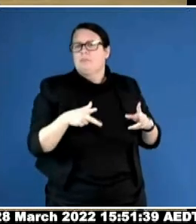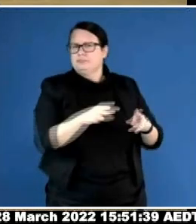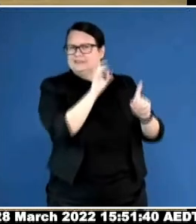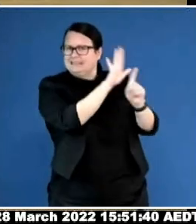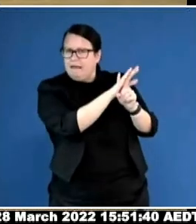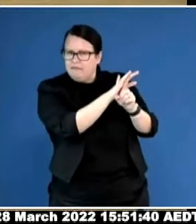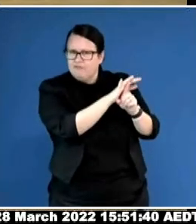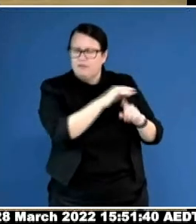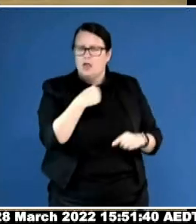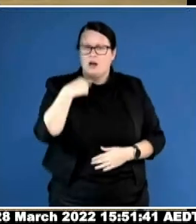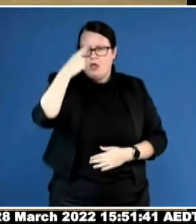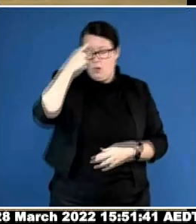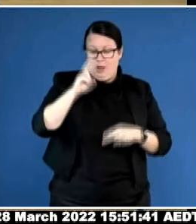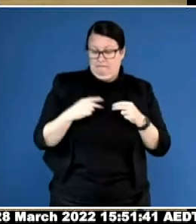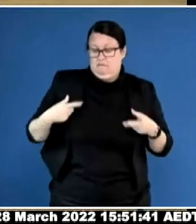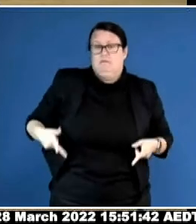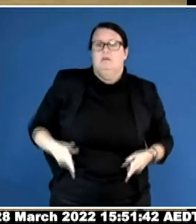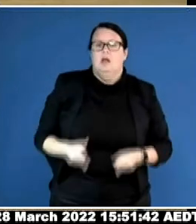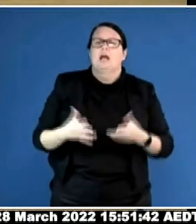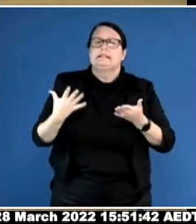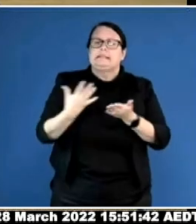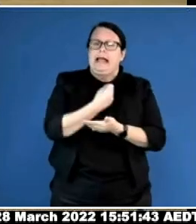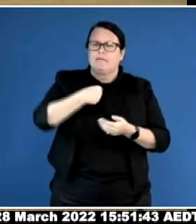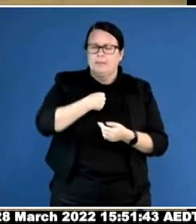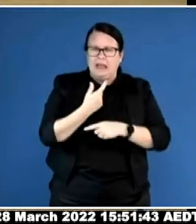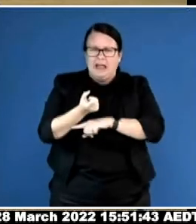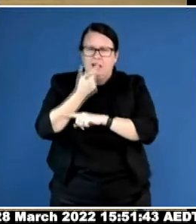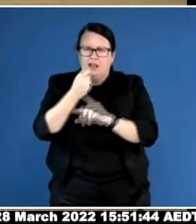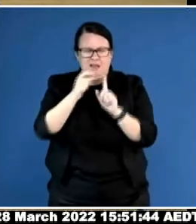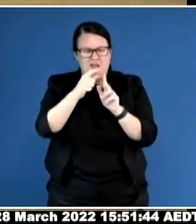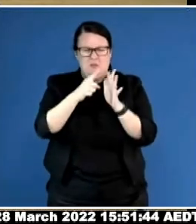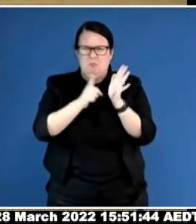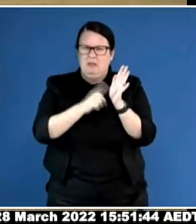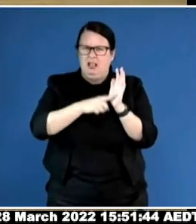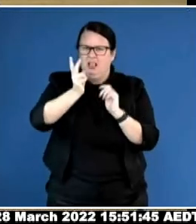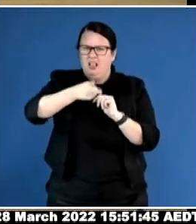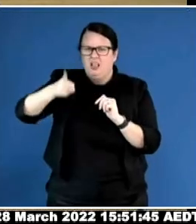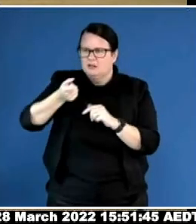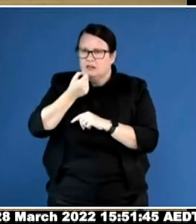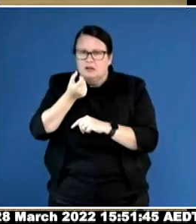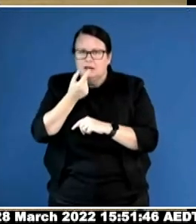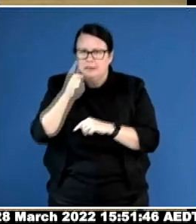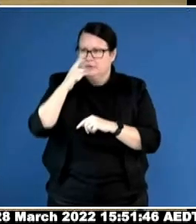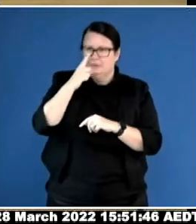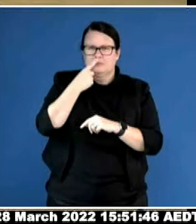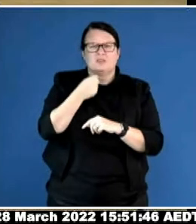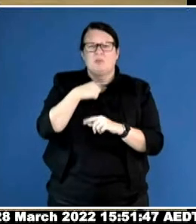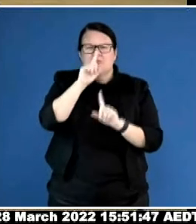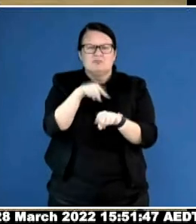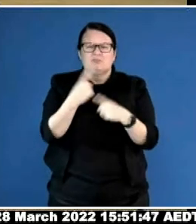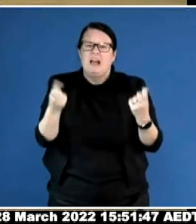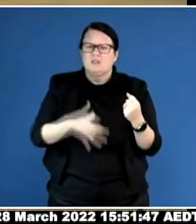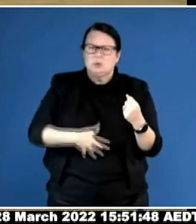sterilized would be better than having to keep taking the contraceptive pill, especially as I was told I could not have